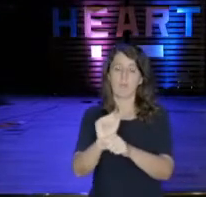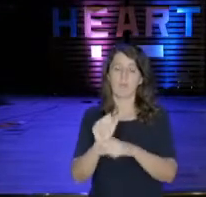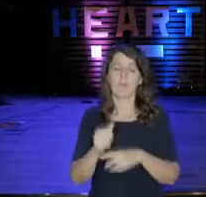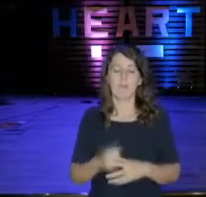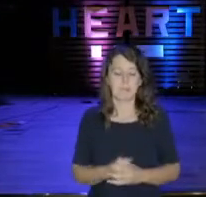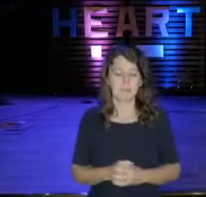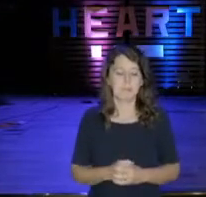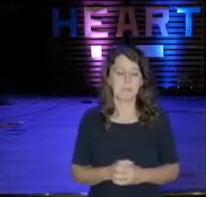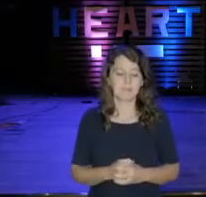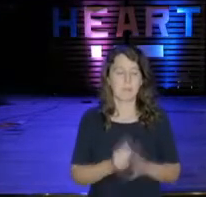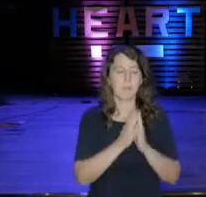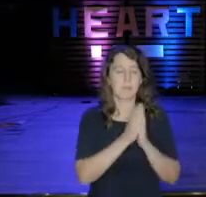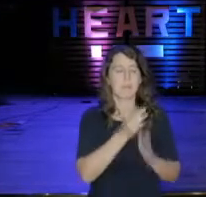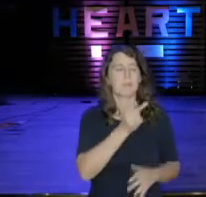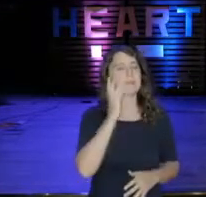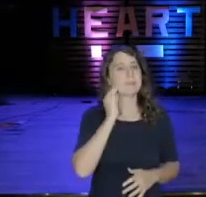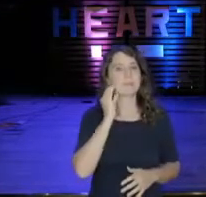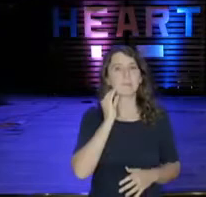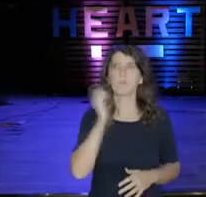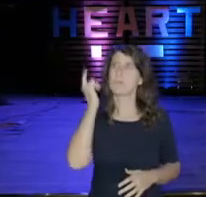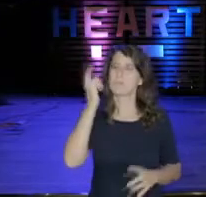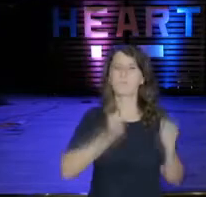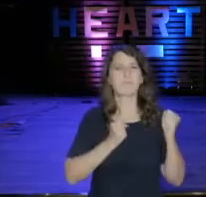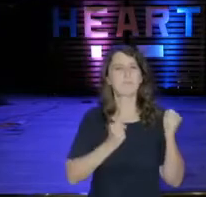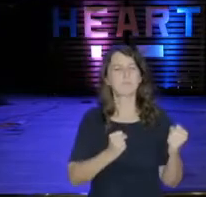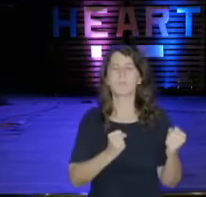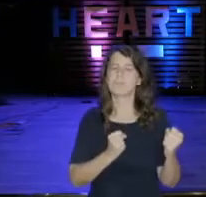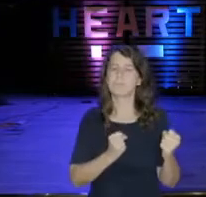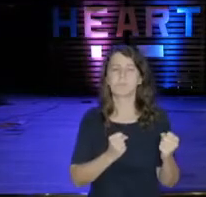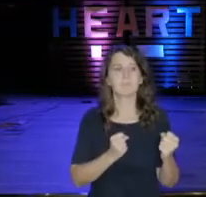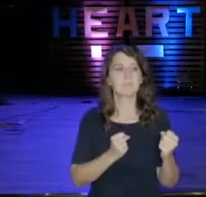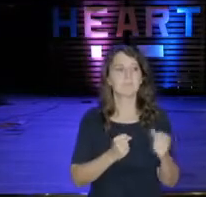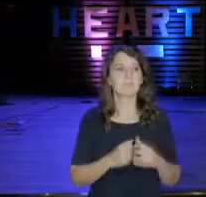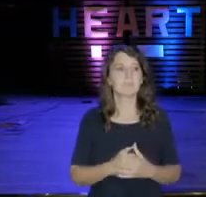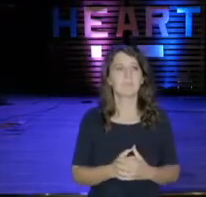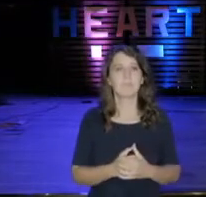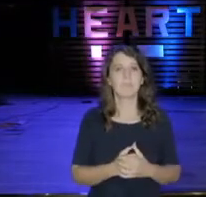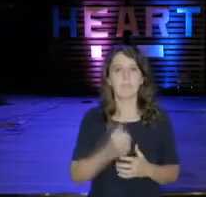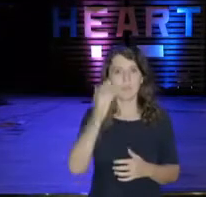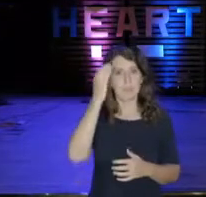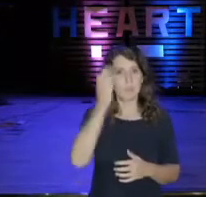experience you in a powerful way. May they know that they are square in